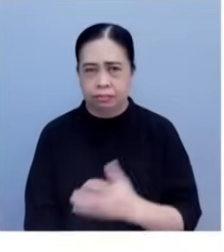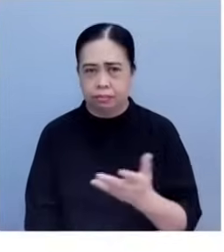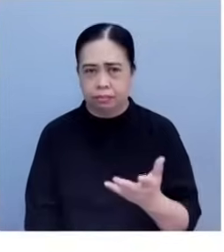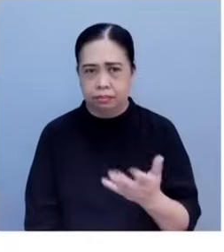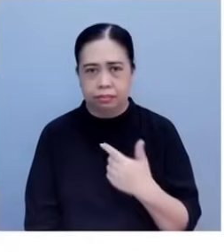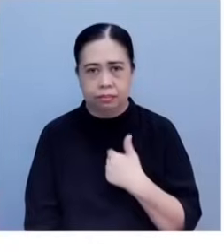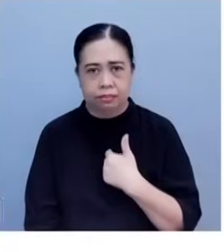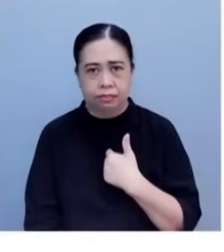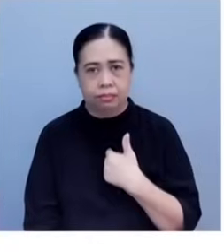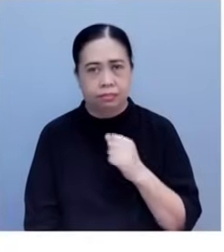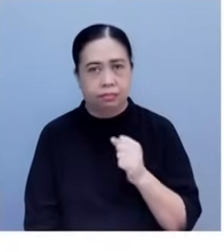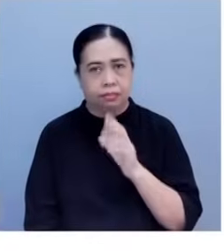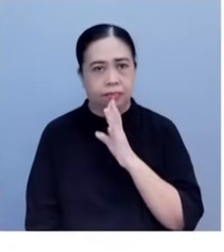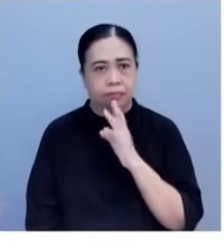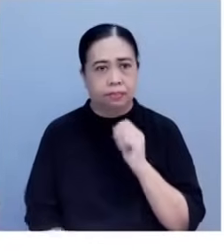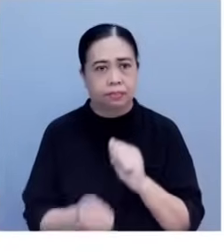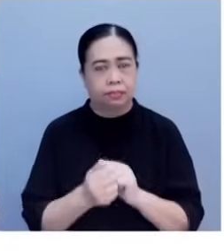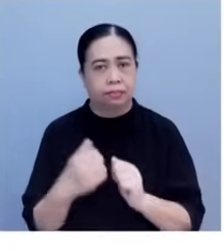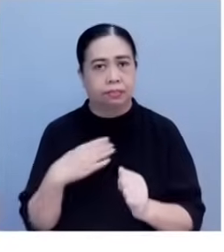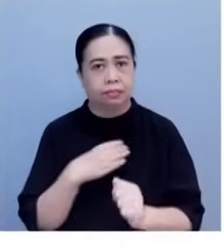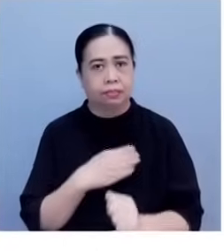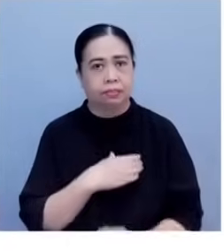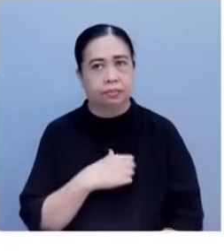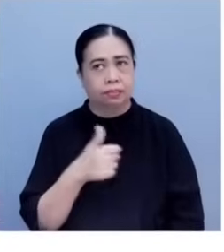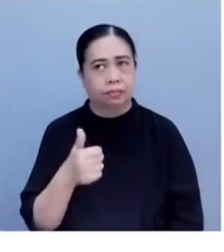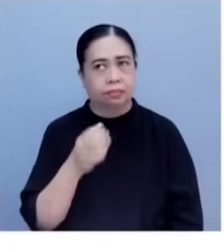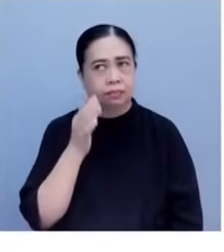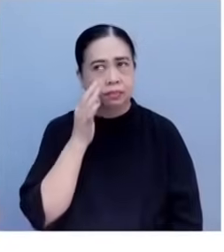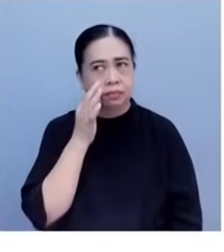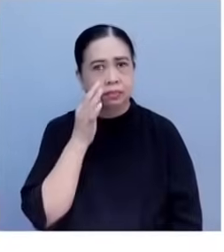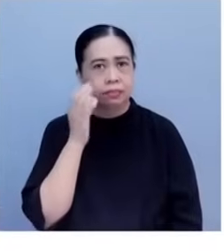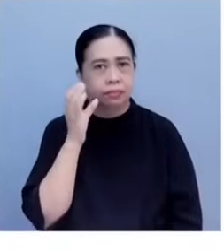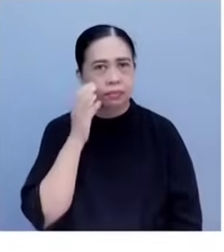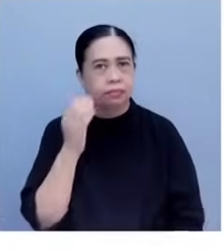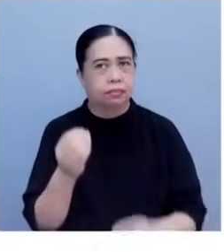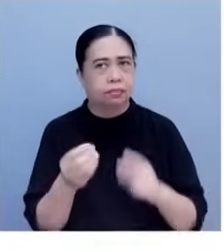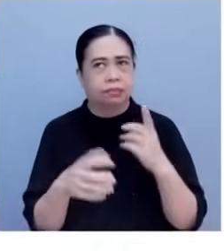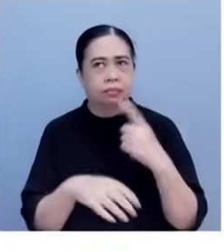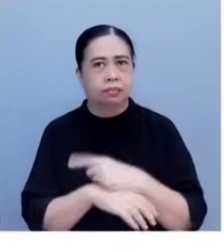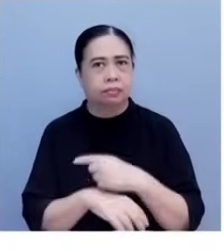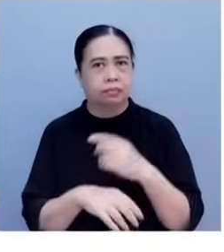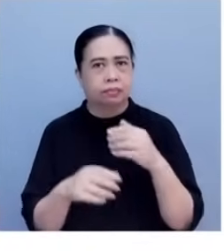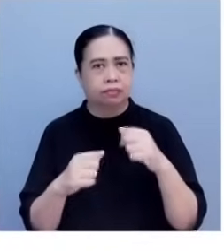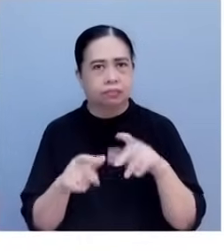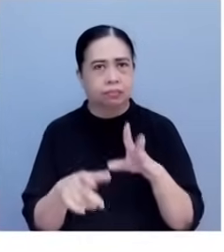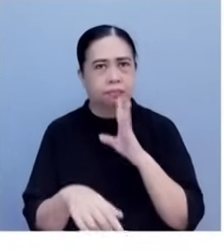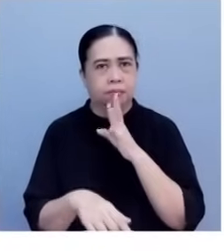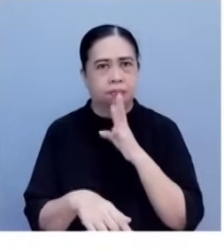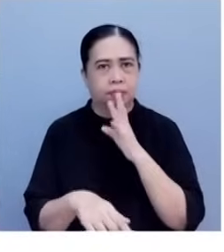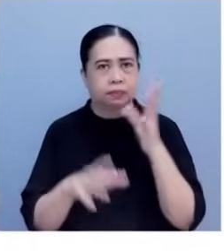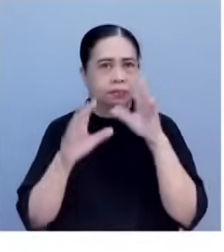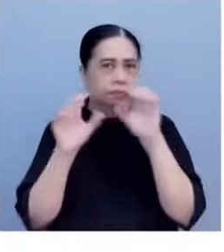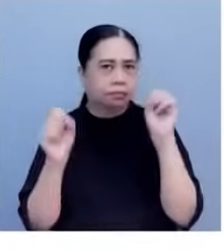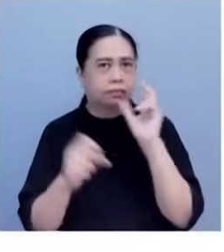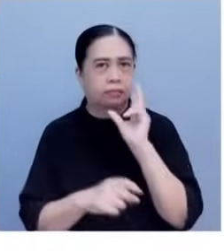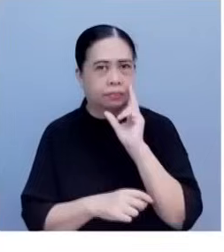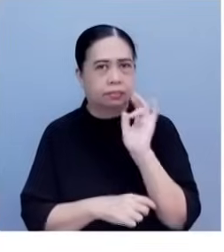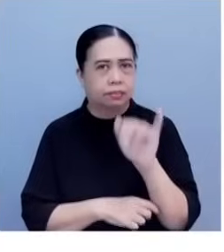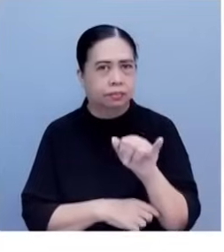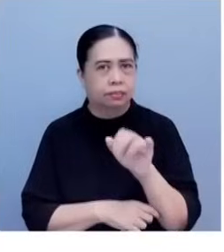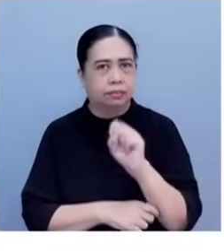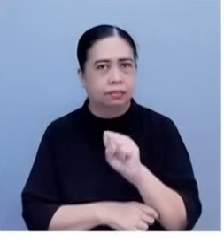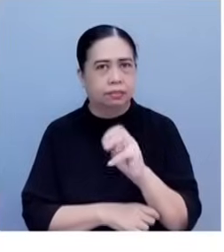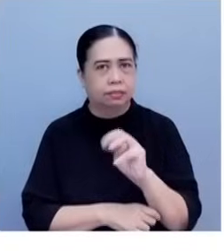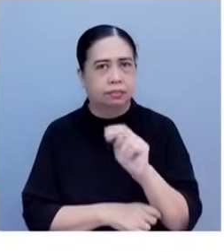We were able to speak with Congresswoman Franz Castro, I think a day after those lines were uttered by the former president in that SMNI